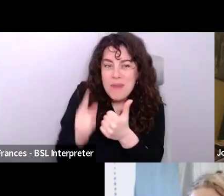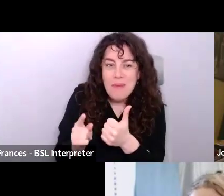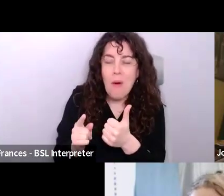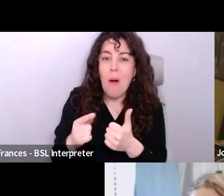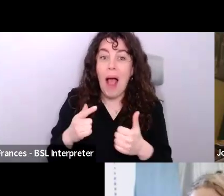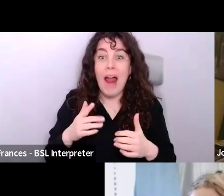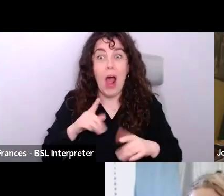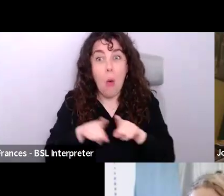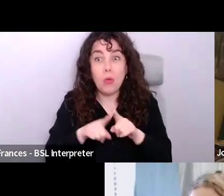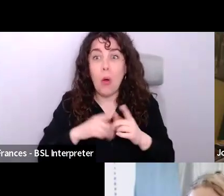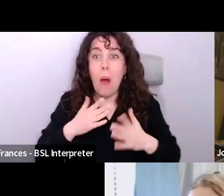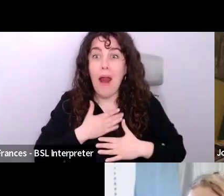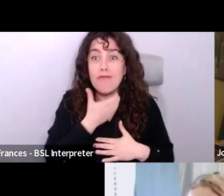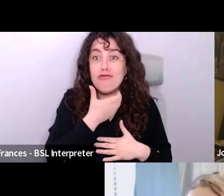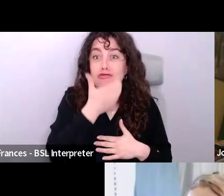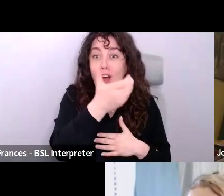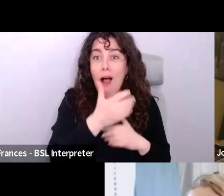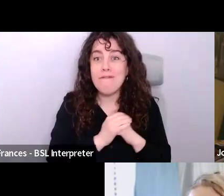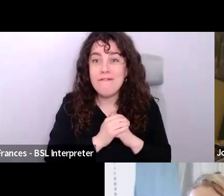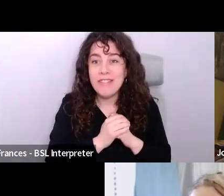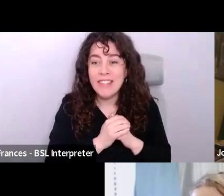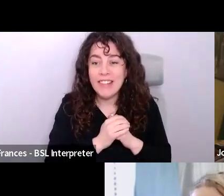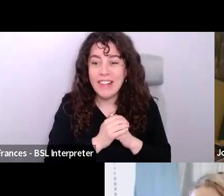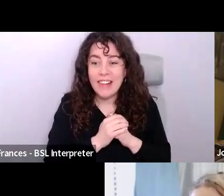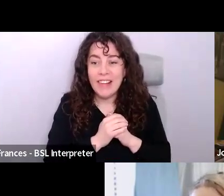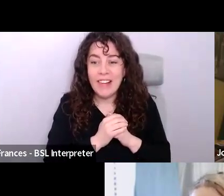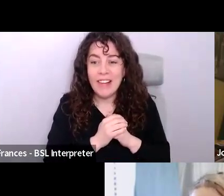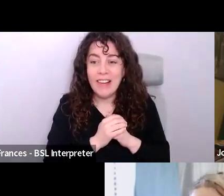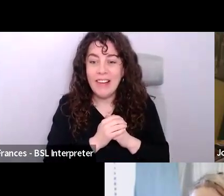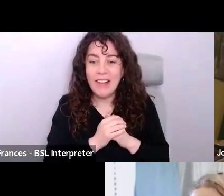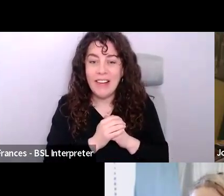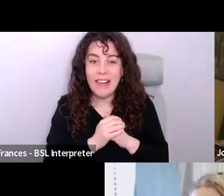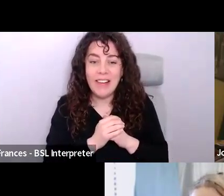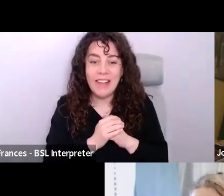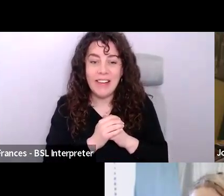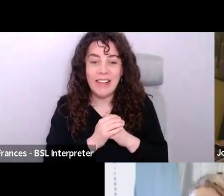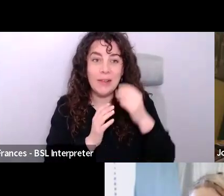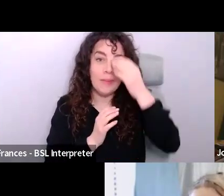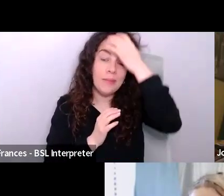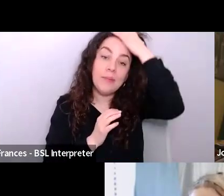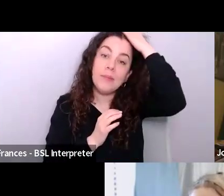background about me. Are we all right to go to the next slide, please?